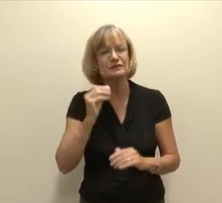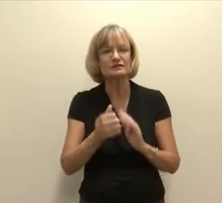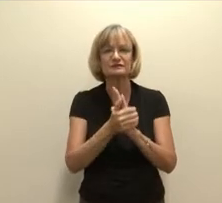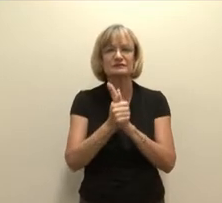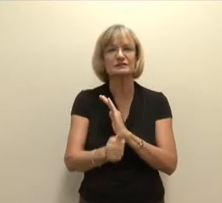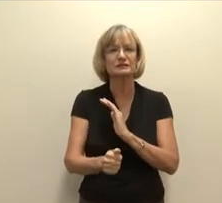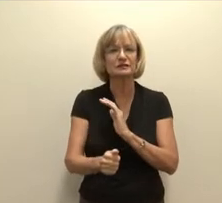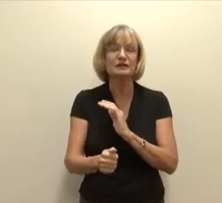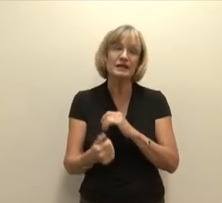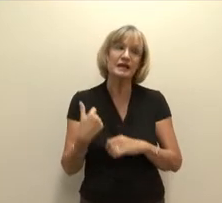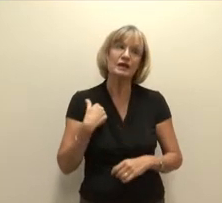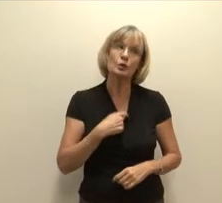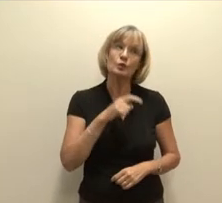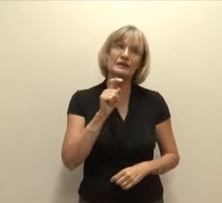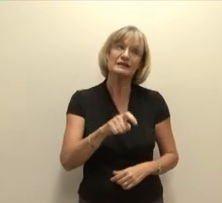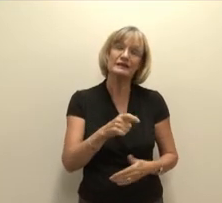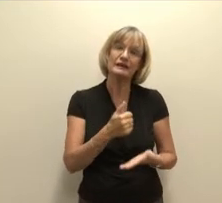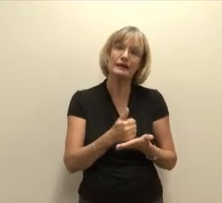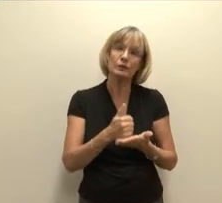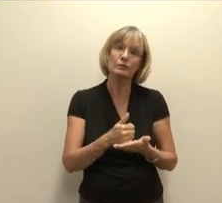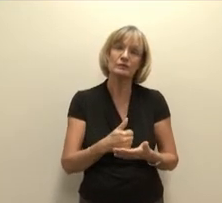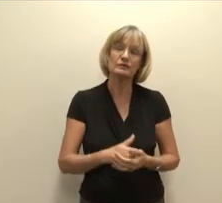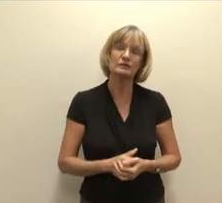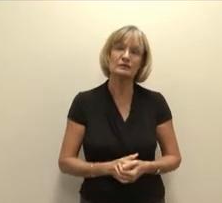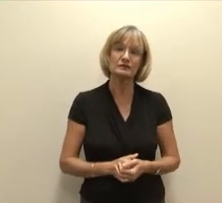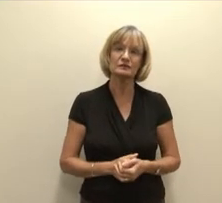all the help we can get there.